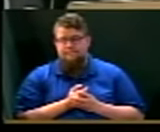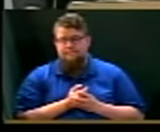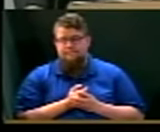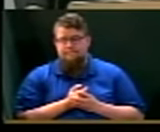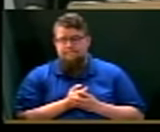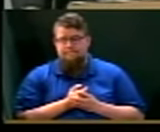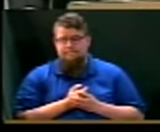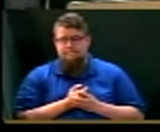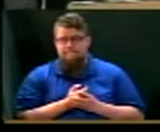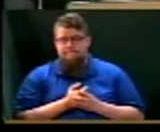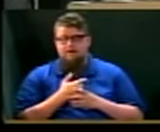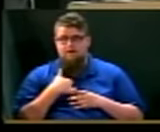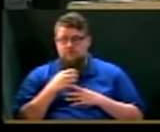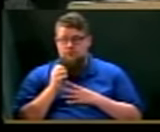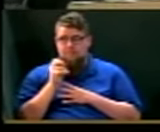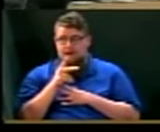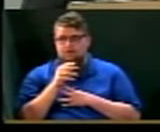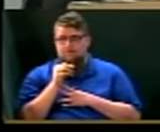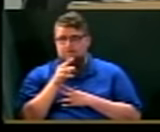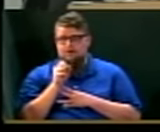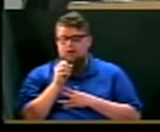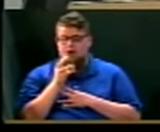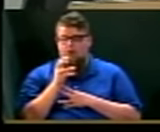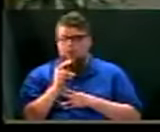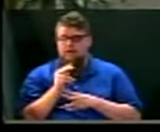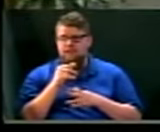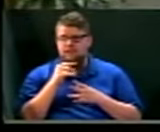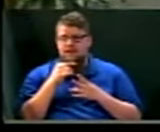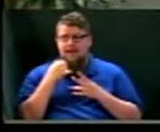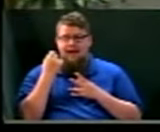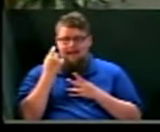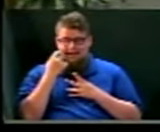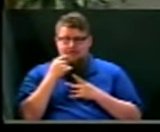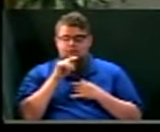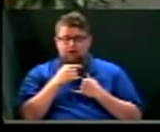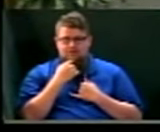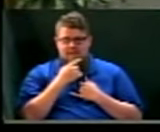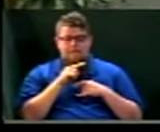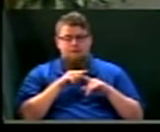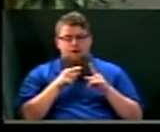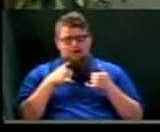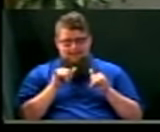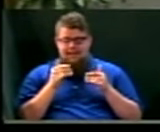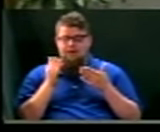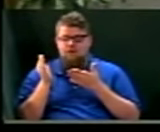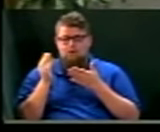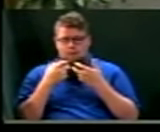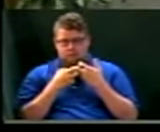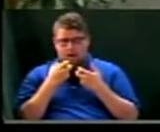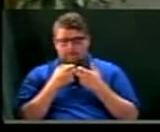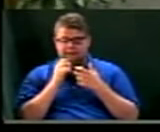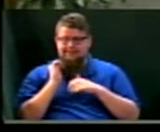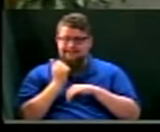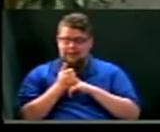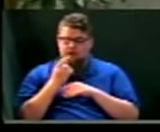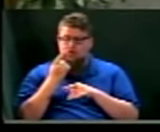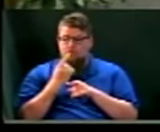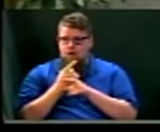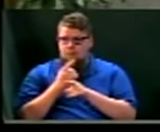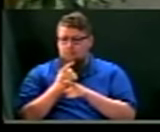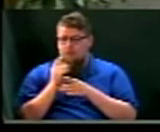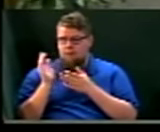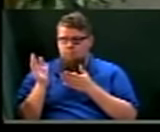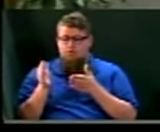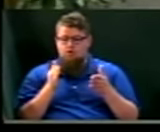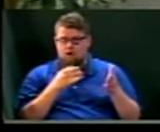I guess that would go back to Ms. Owens. I hear what you're saying, but we still have the problem with setting